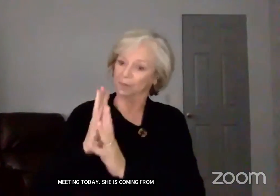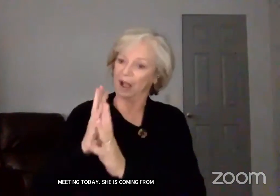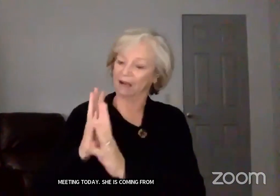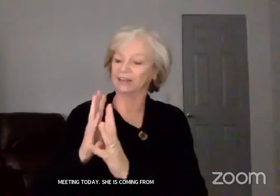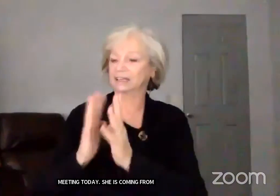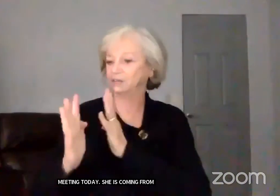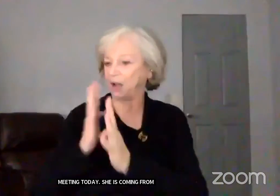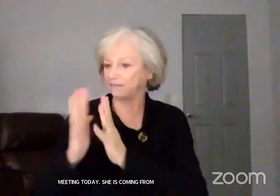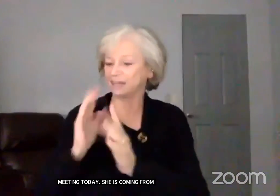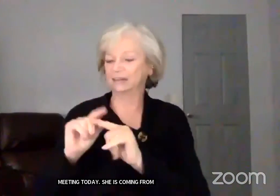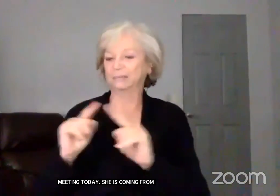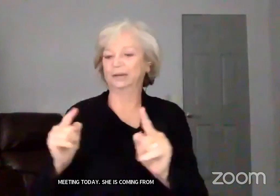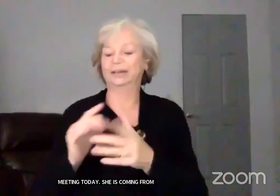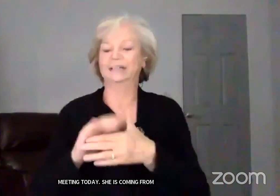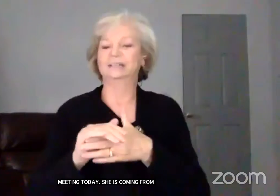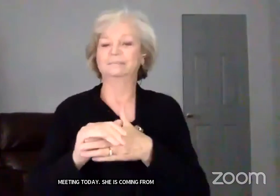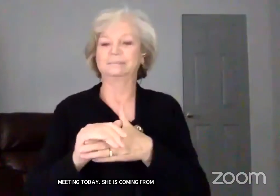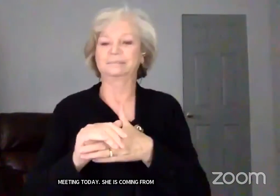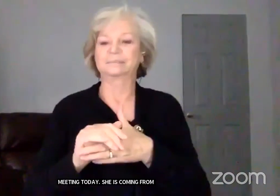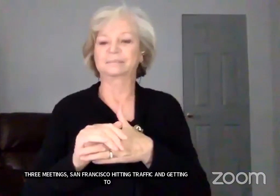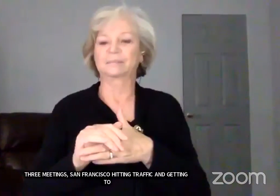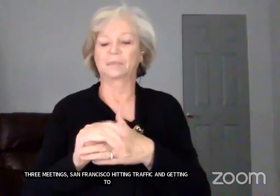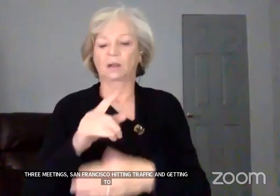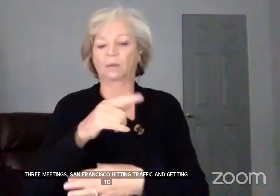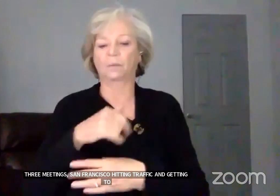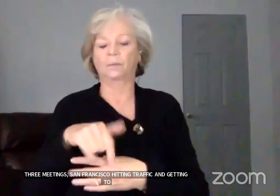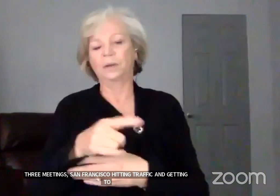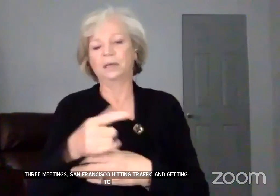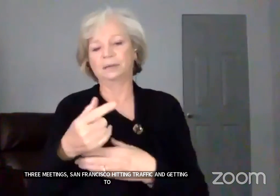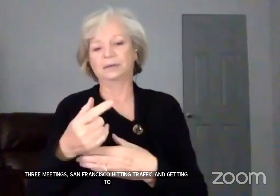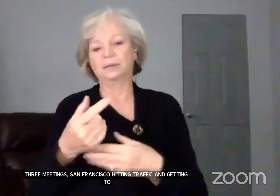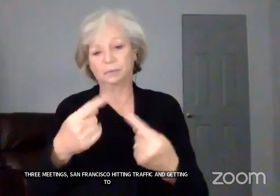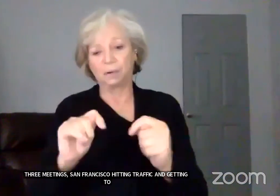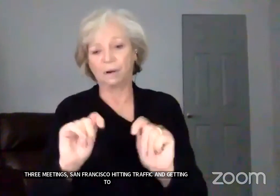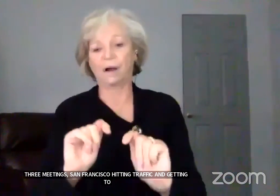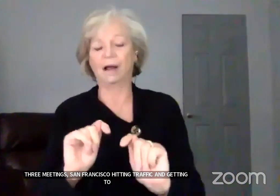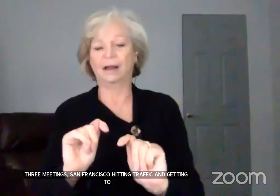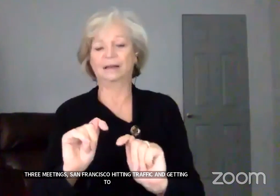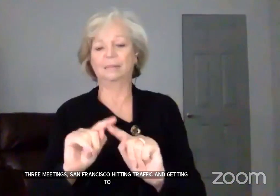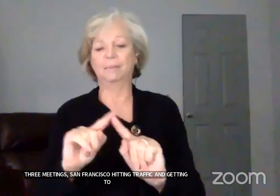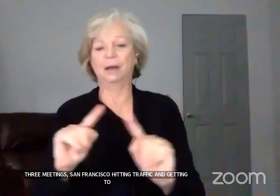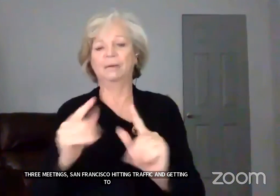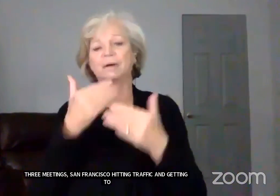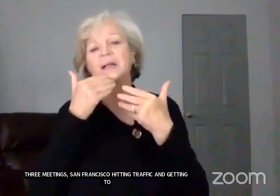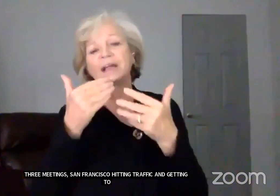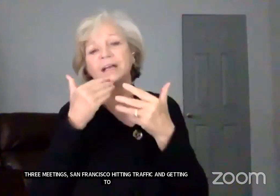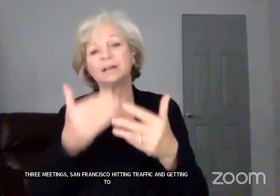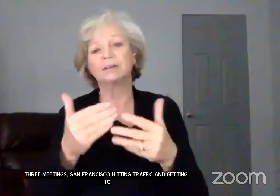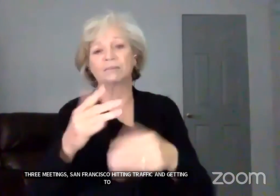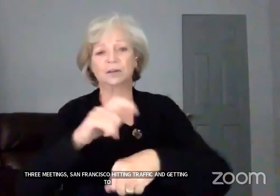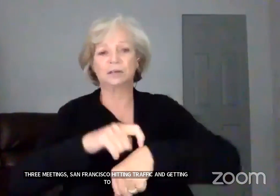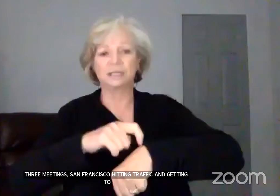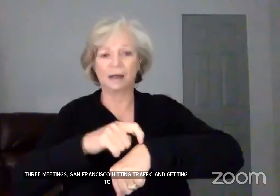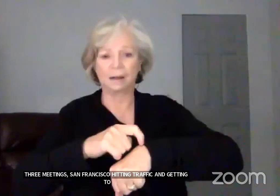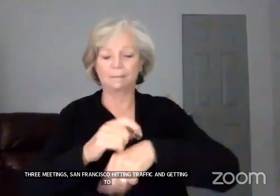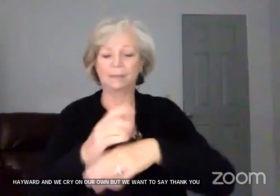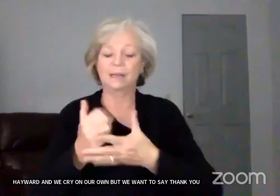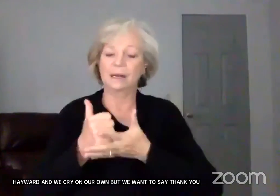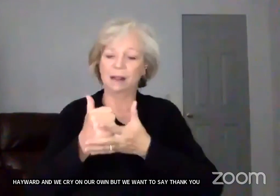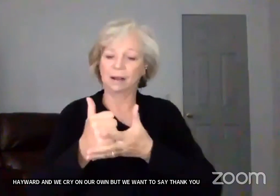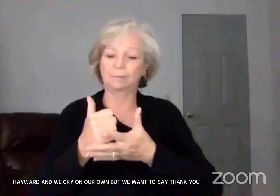we cry, on our own, but we just want to say thank you so much for the time. And with